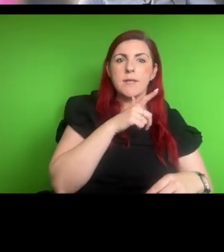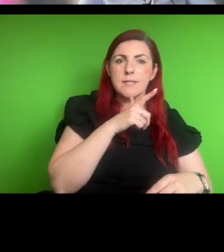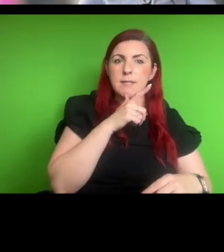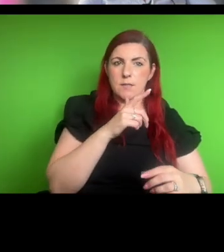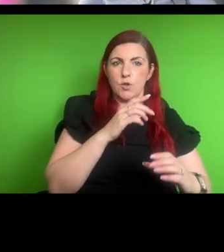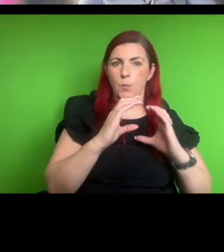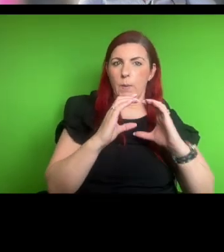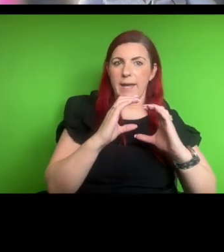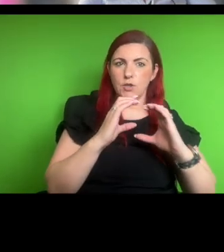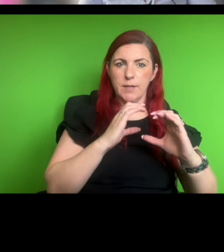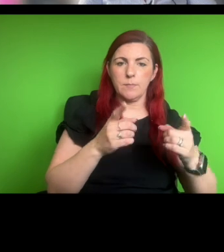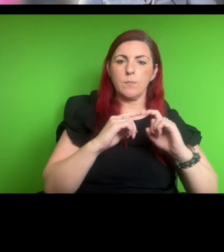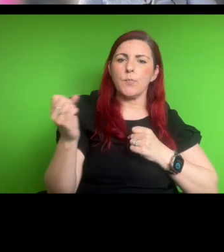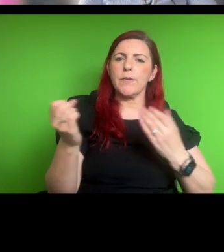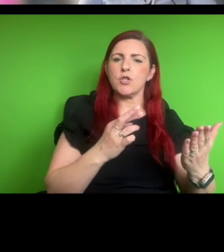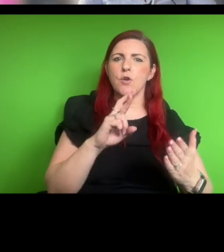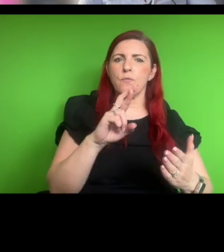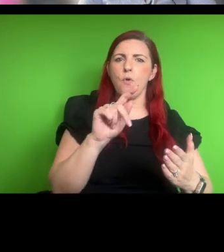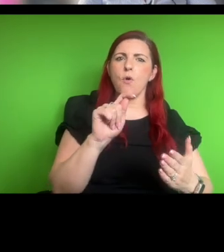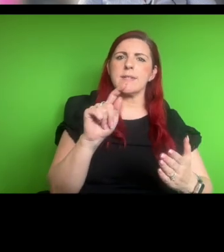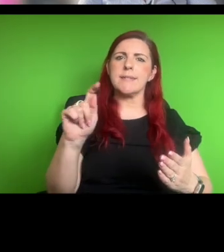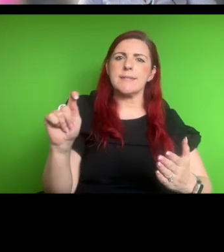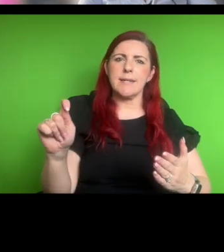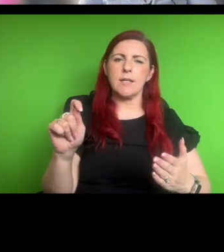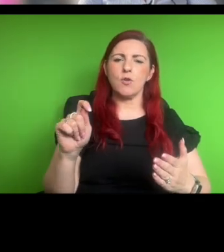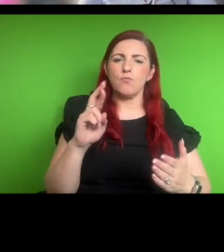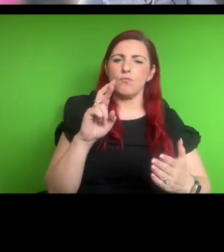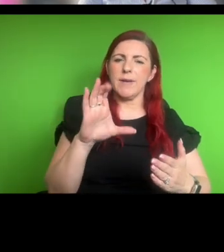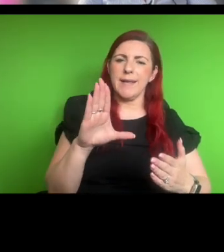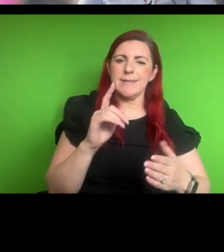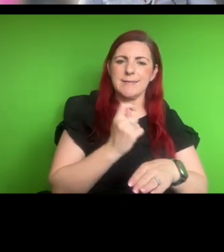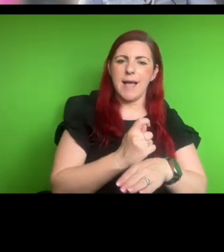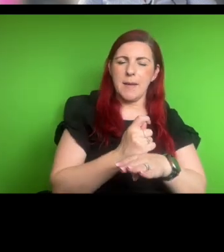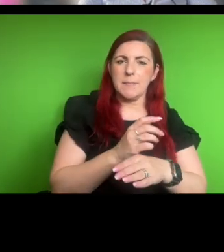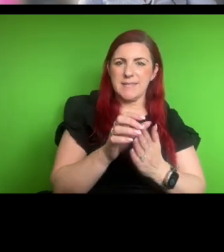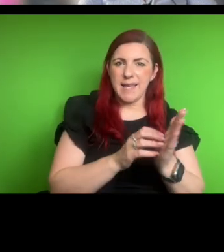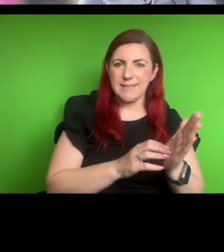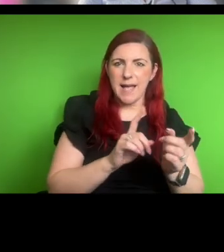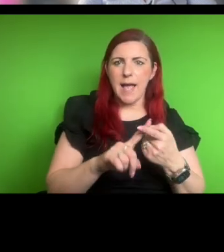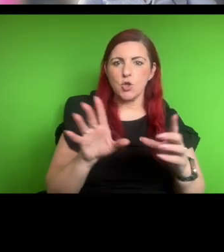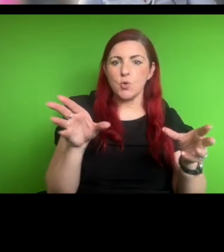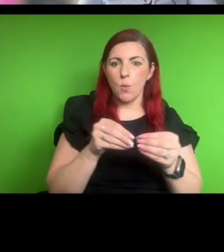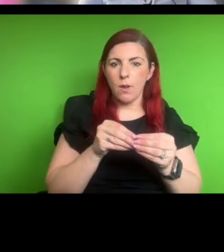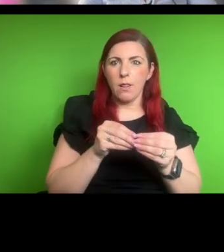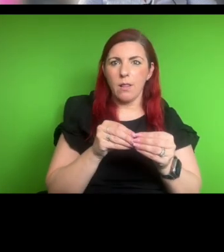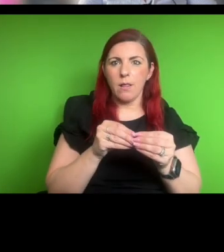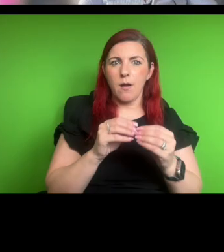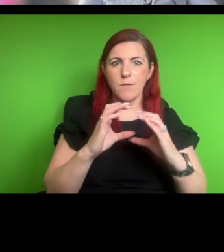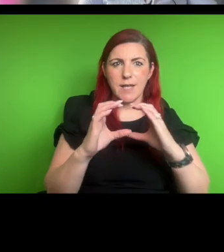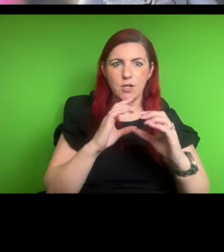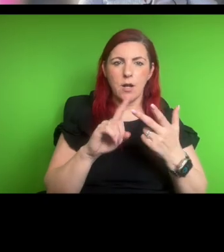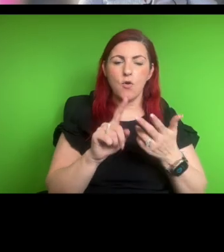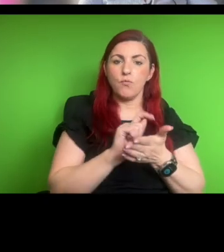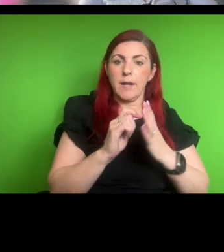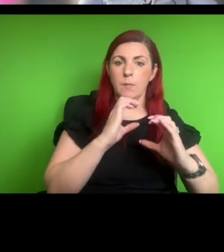total conversation, written communication, and automated support systems. And these automated